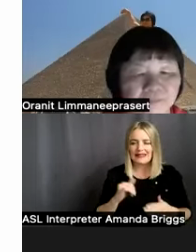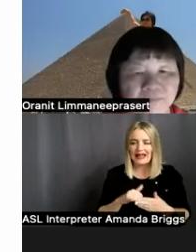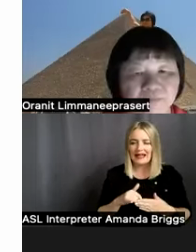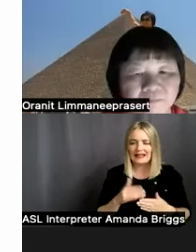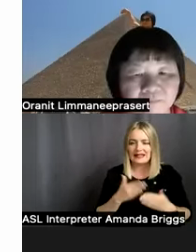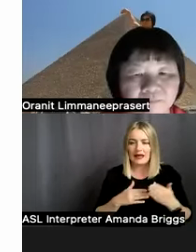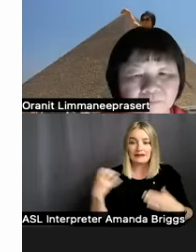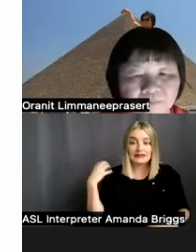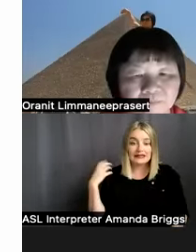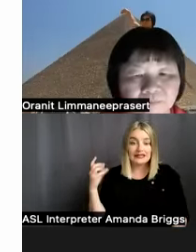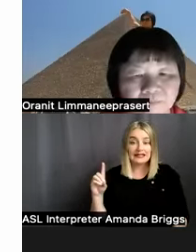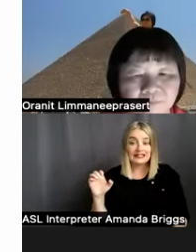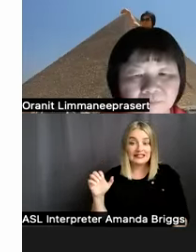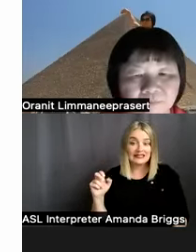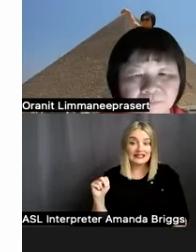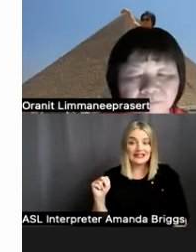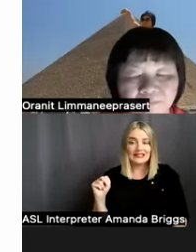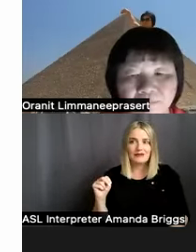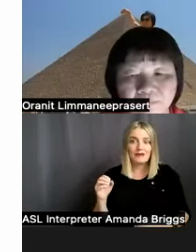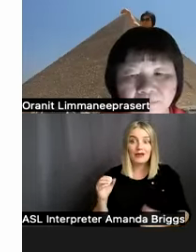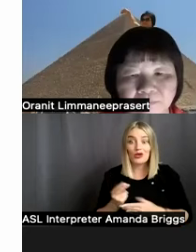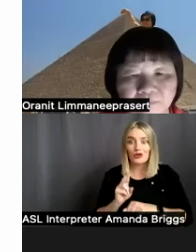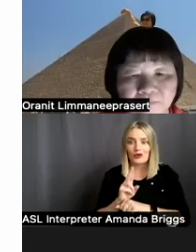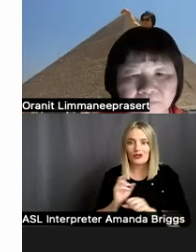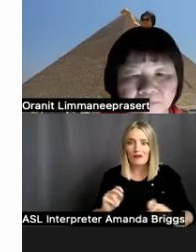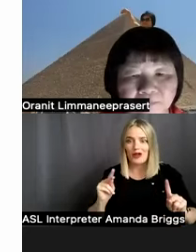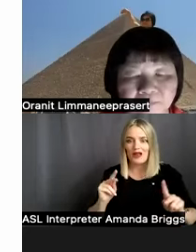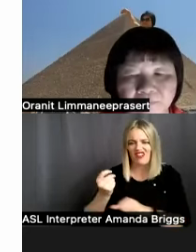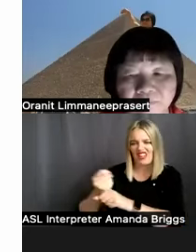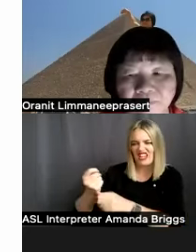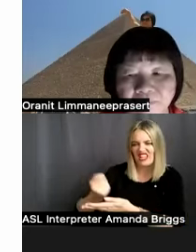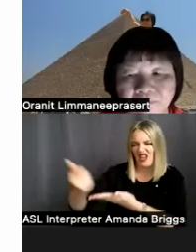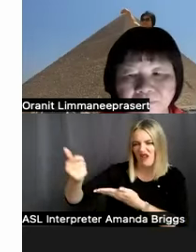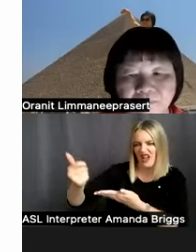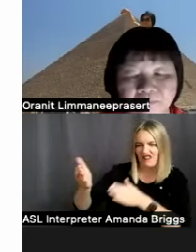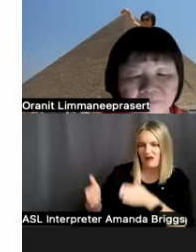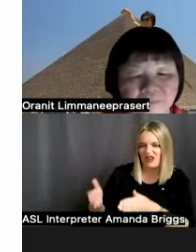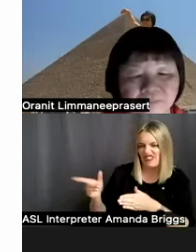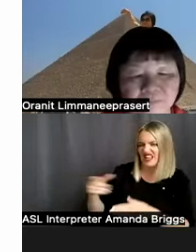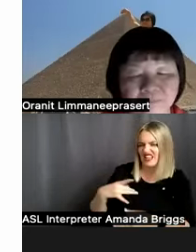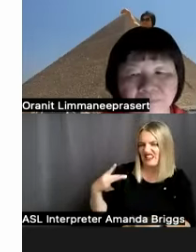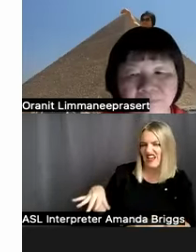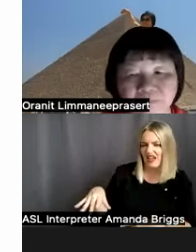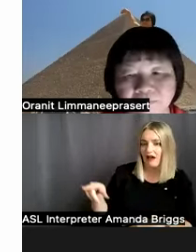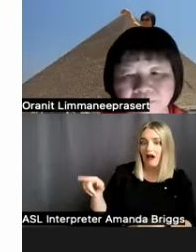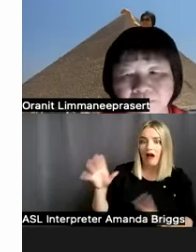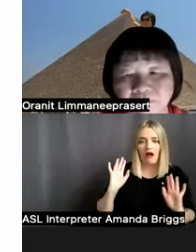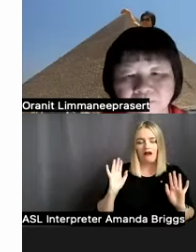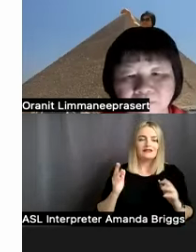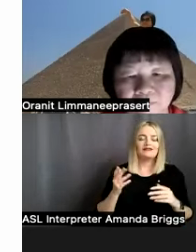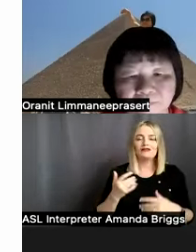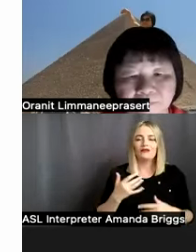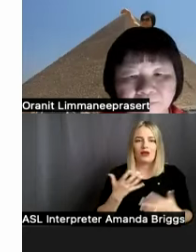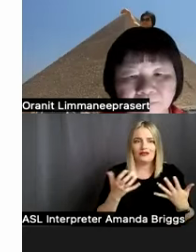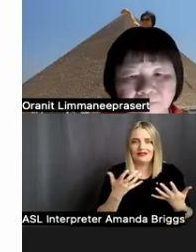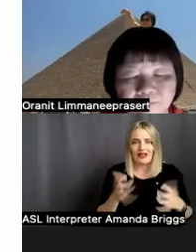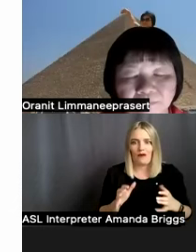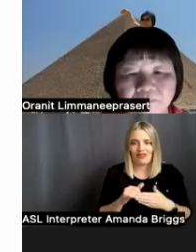may take an opportunity to use it just to get rid of someone they didn't like for some reason. And we wanted to make sure that didn't